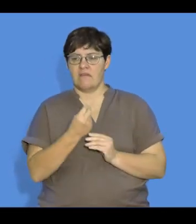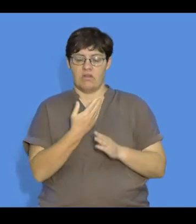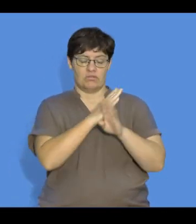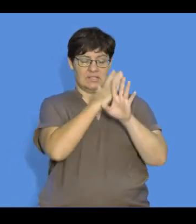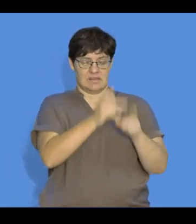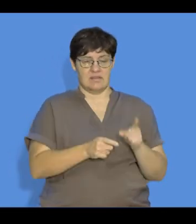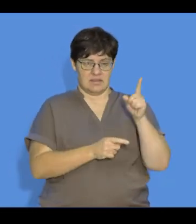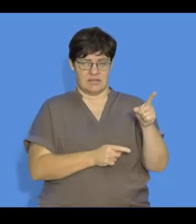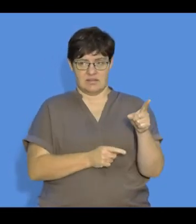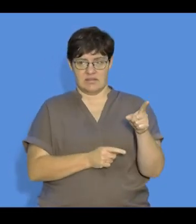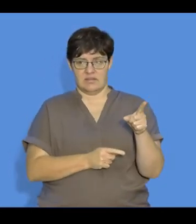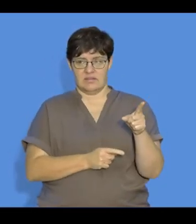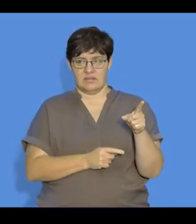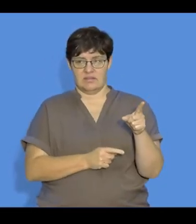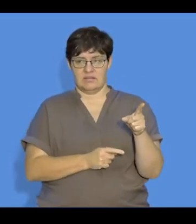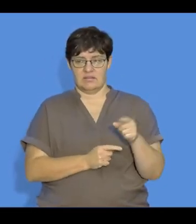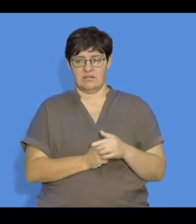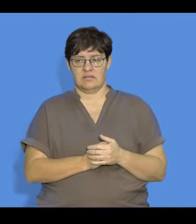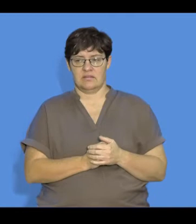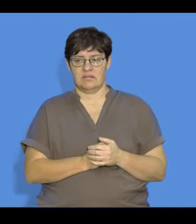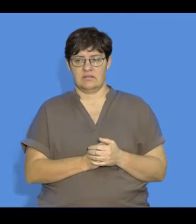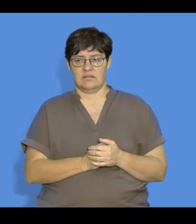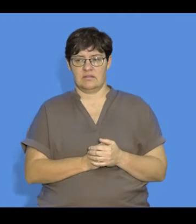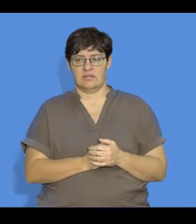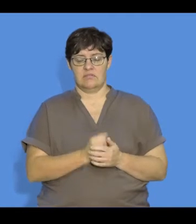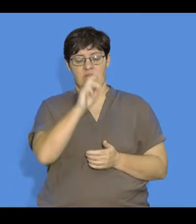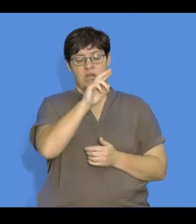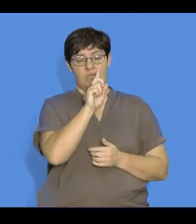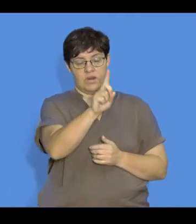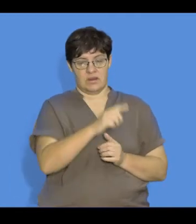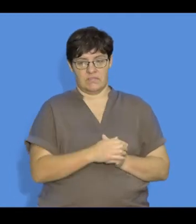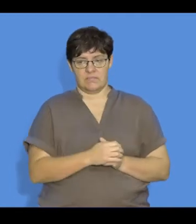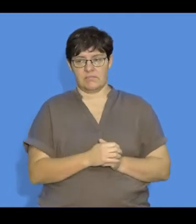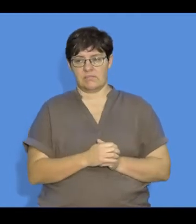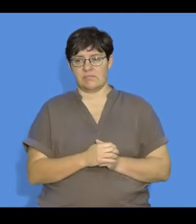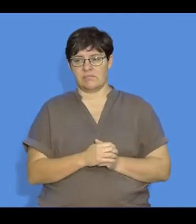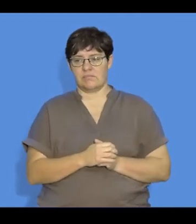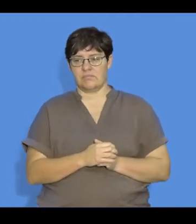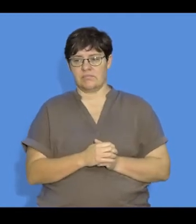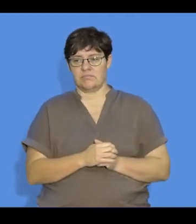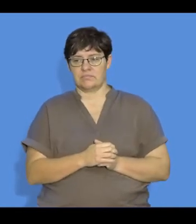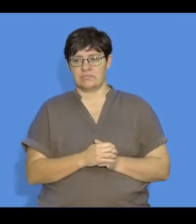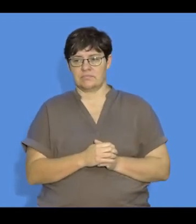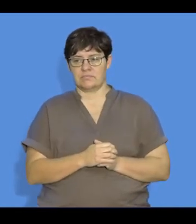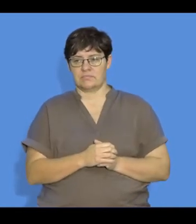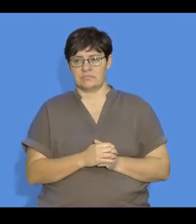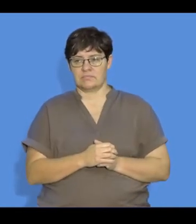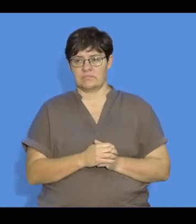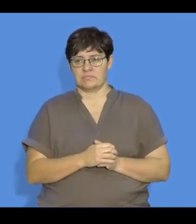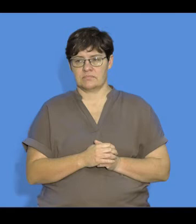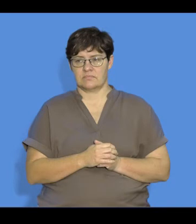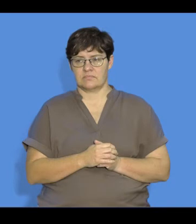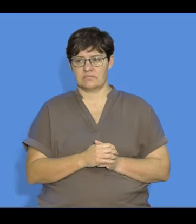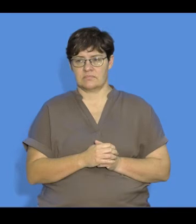resistor, which is actually, let's call this R1, right? Let's call that R1, okay? Let's call